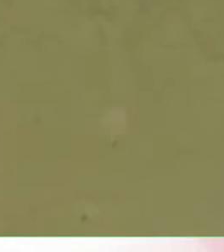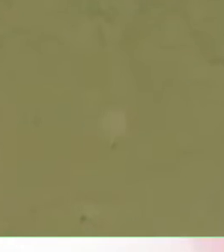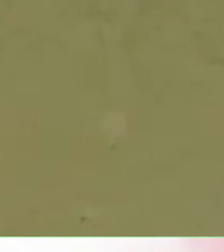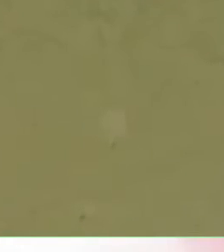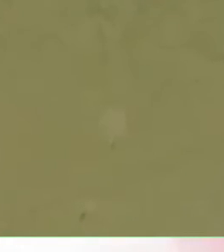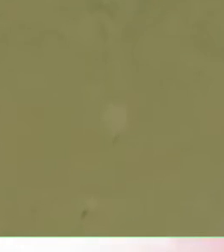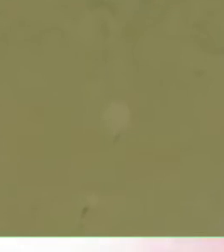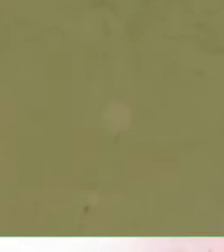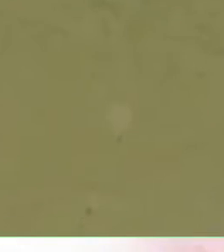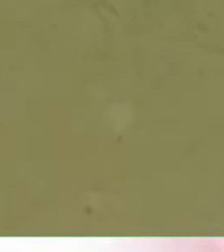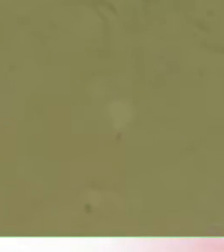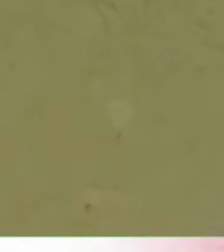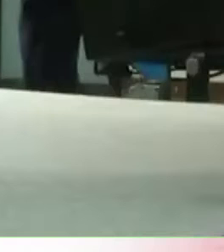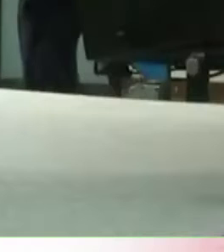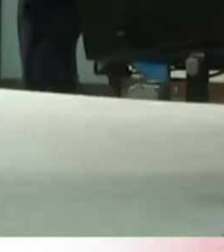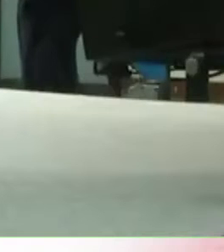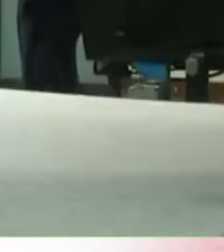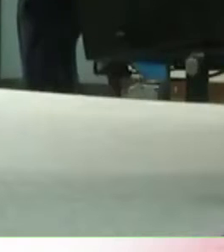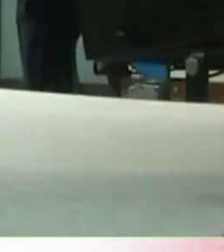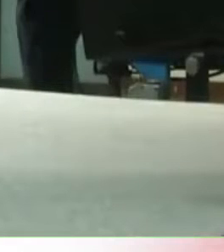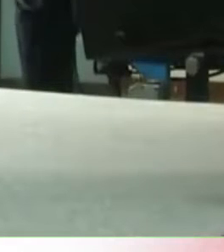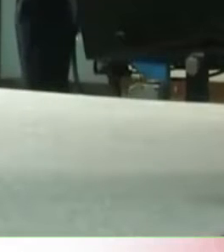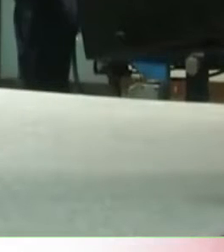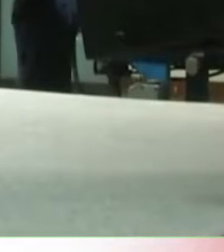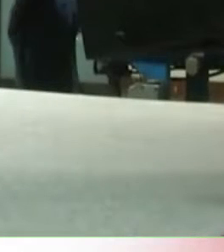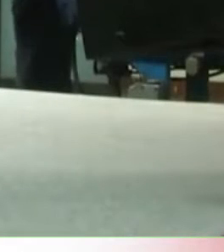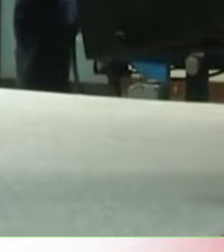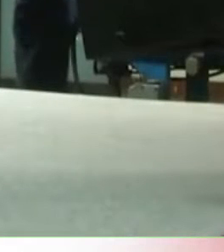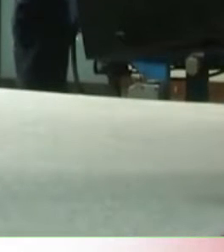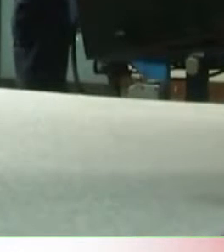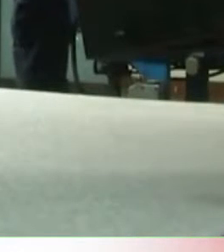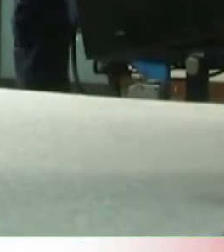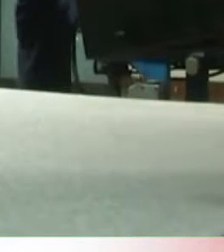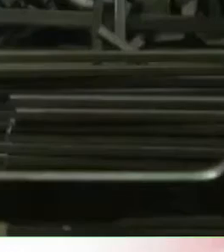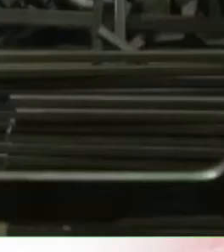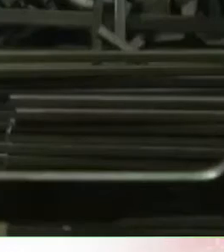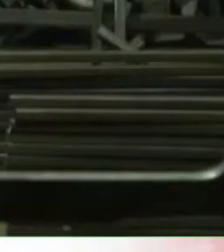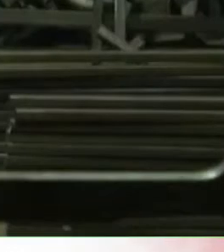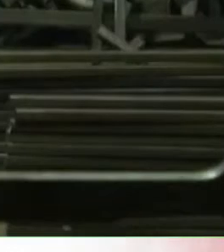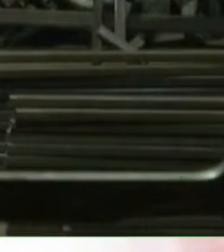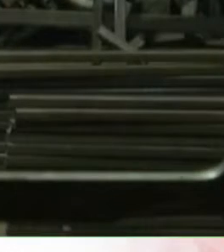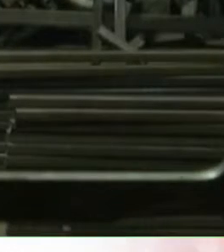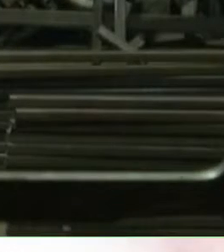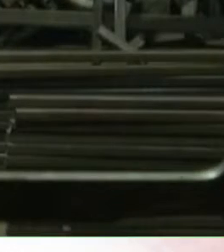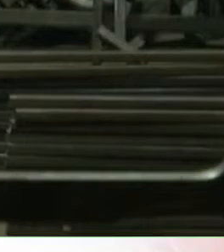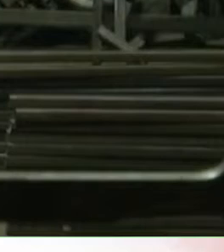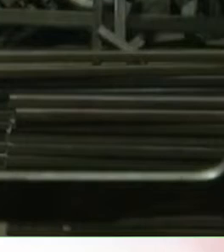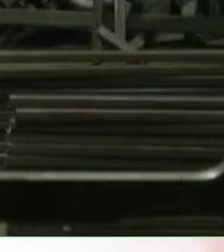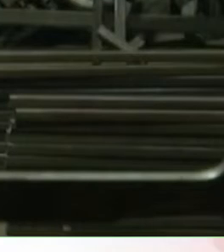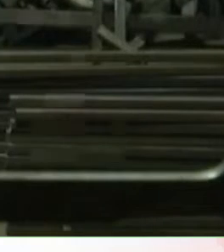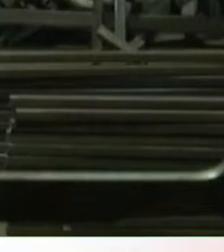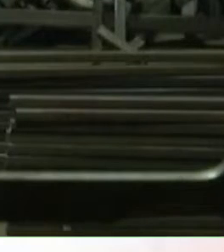their concepts for economic growth. The Gearbox mentorship program is also set to build 28,000 smart